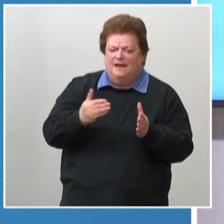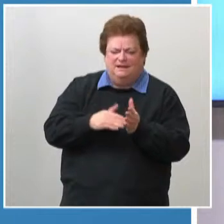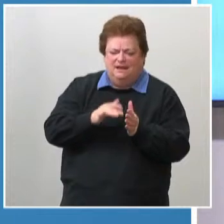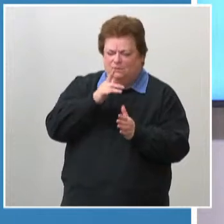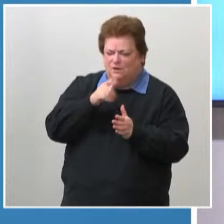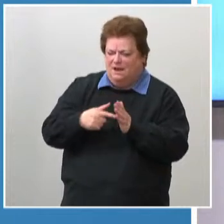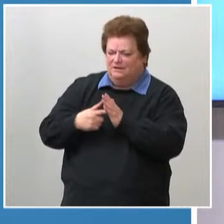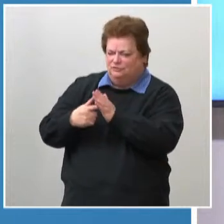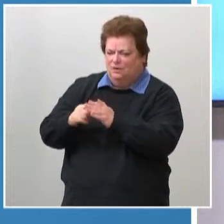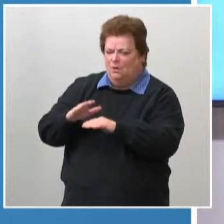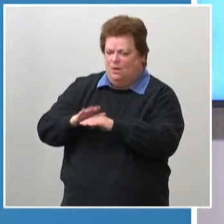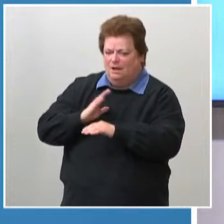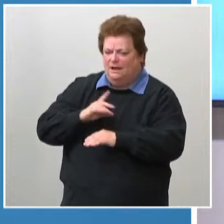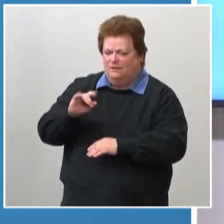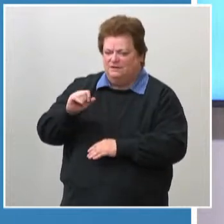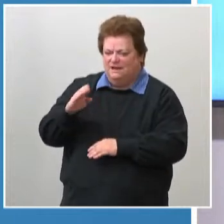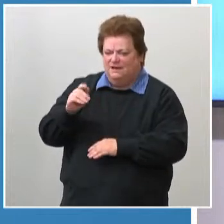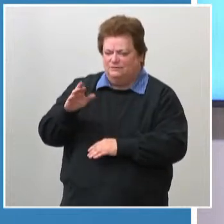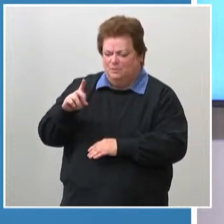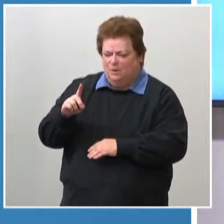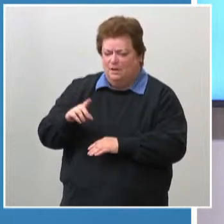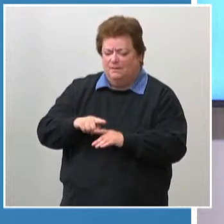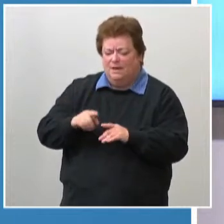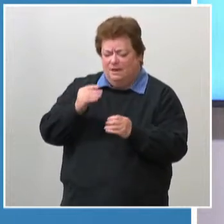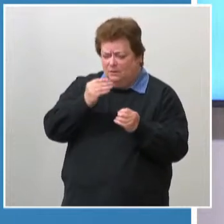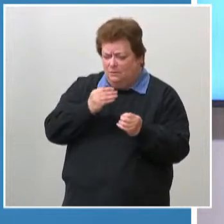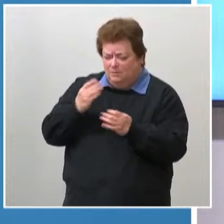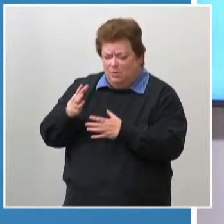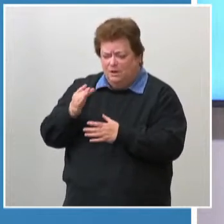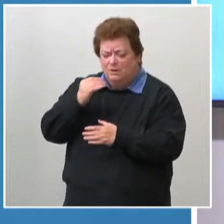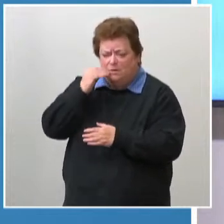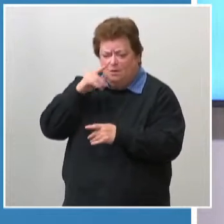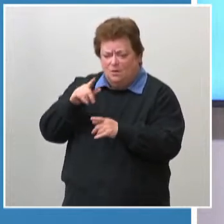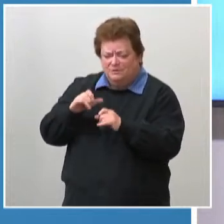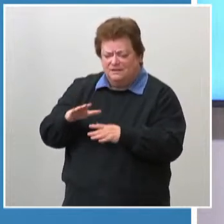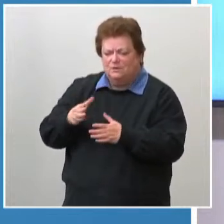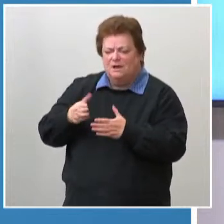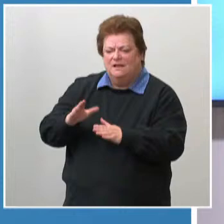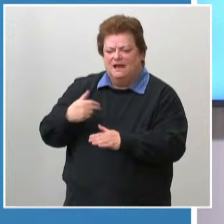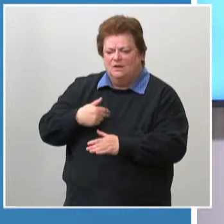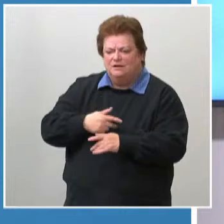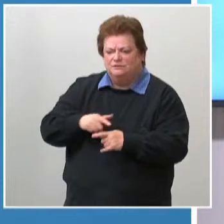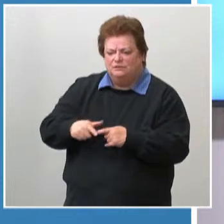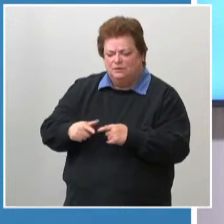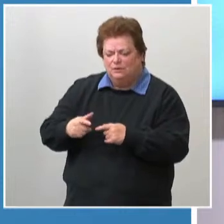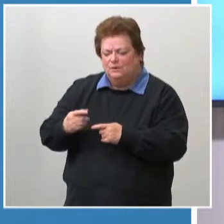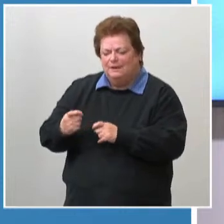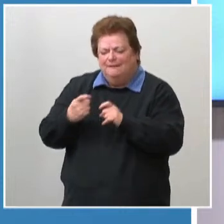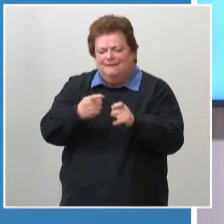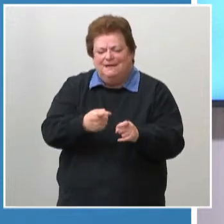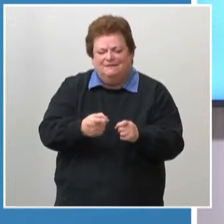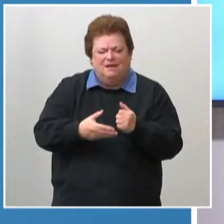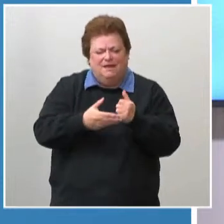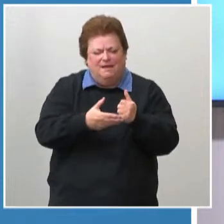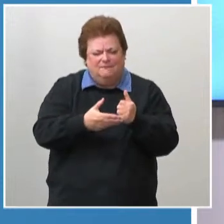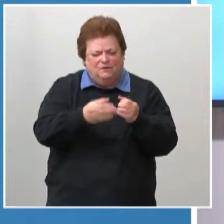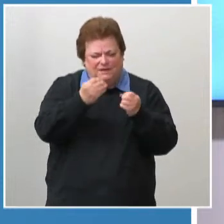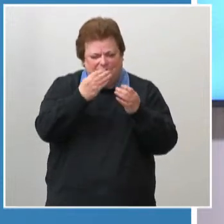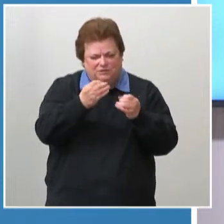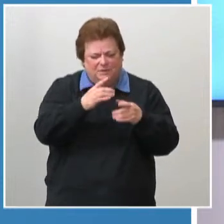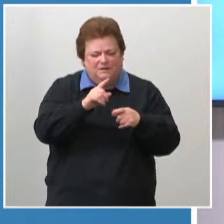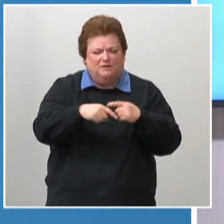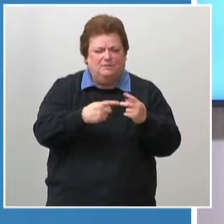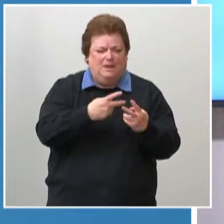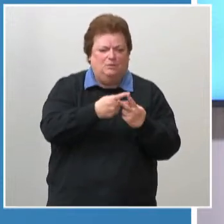the dashboard. However, reporting home testing results allows us to direct people to helpful information about quarantine